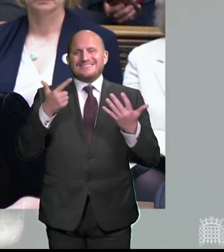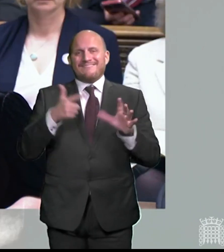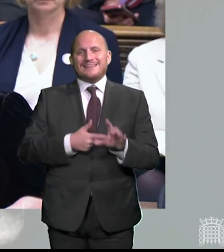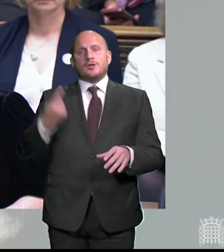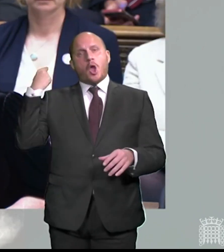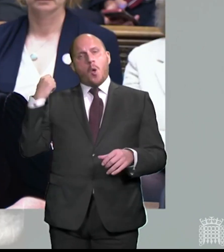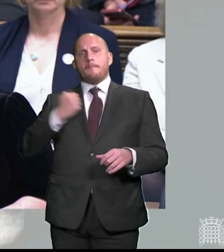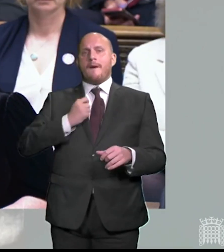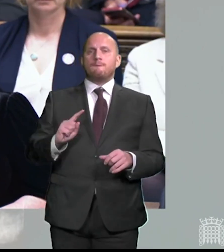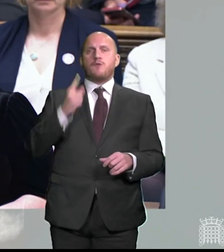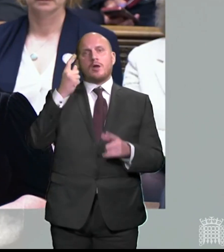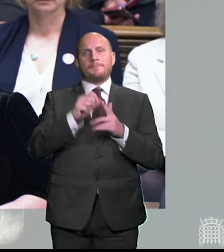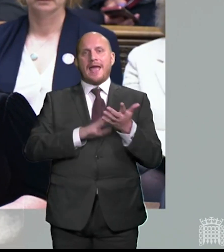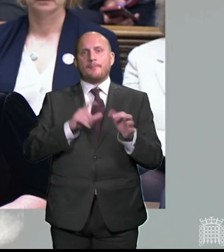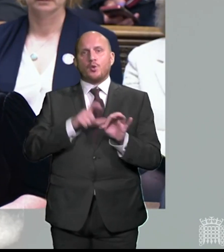Allen.